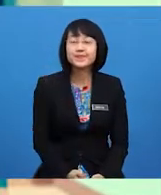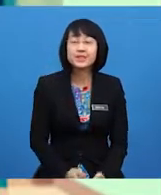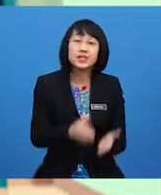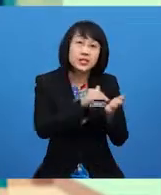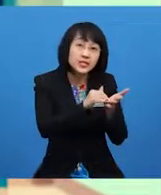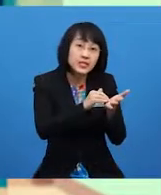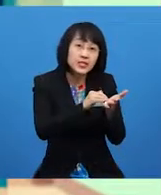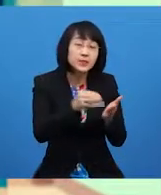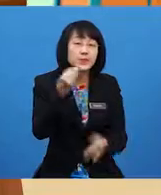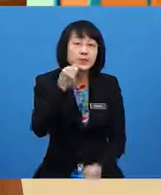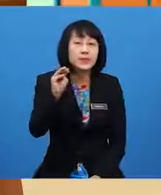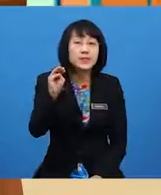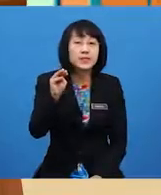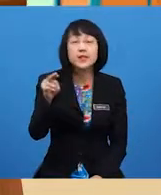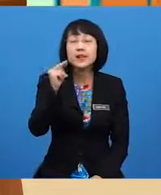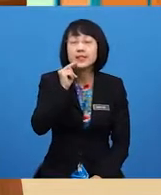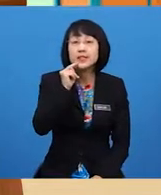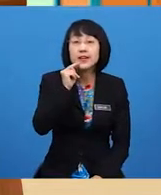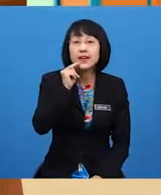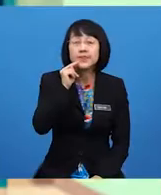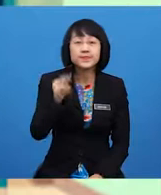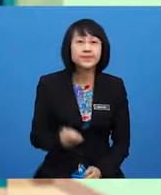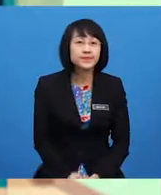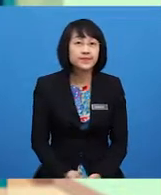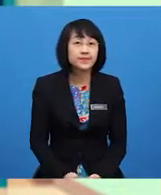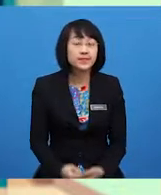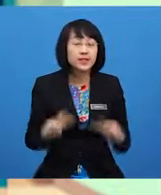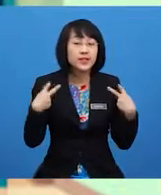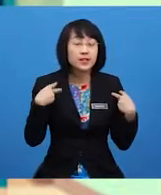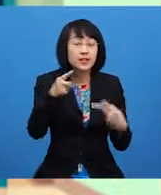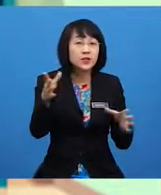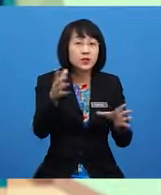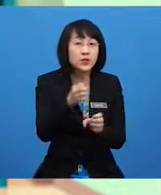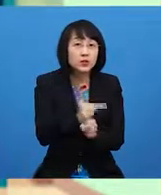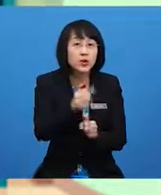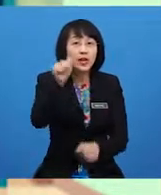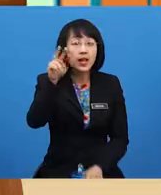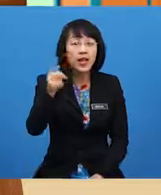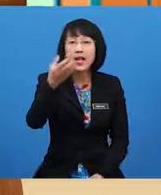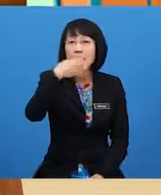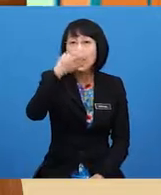Excuse me, Miss Nazira. Oh, yes, Yolo. Have you got an apple?